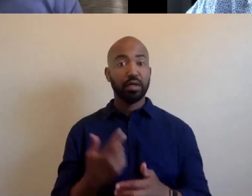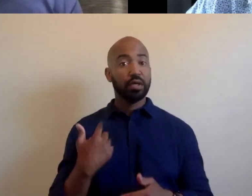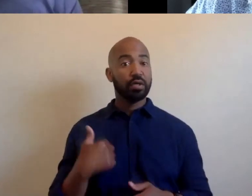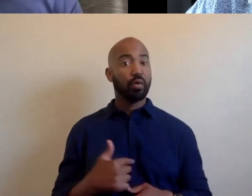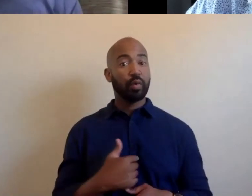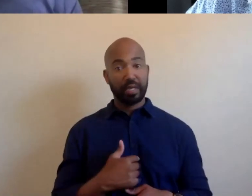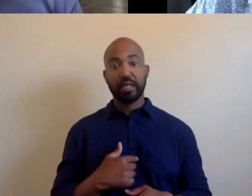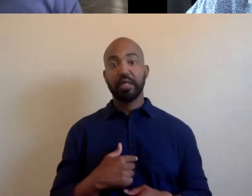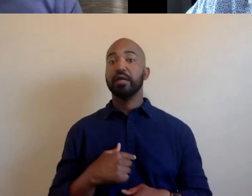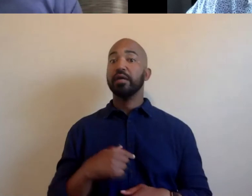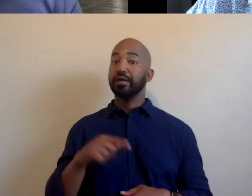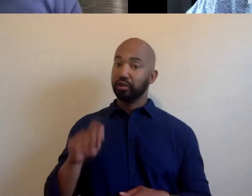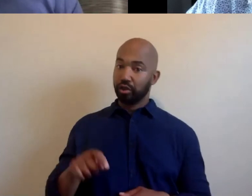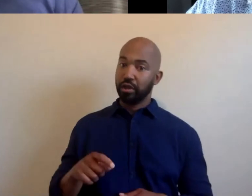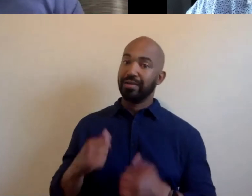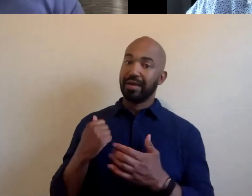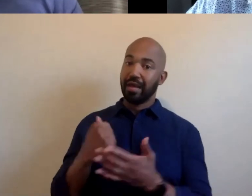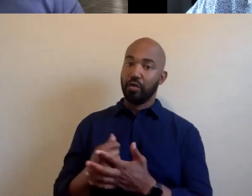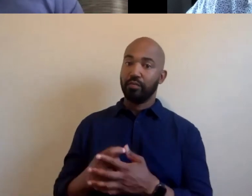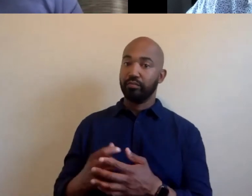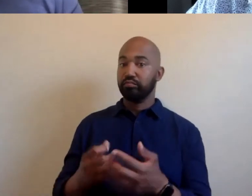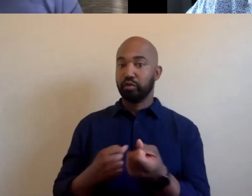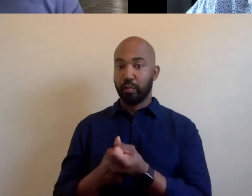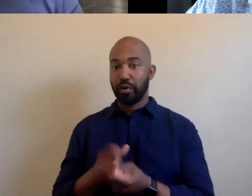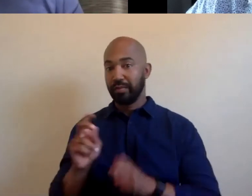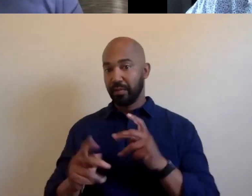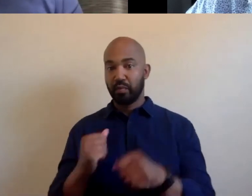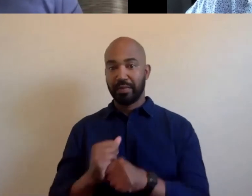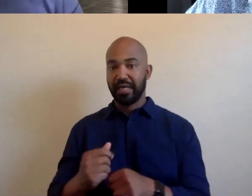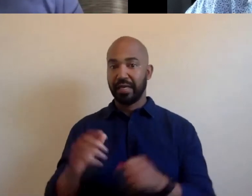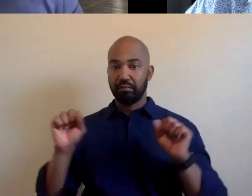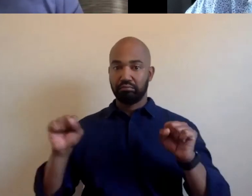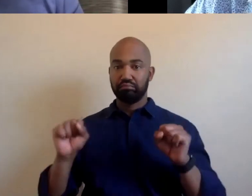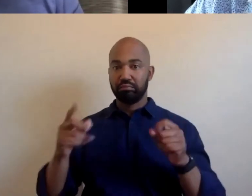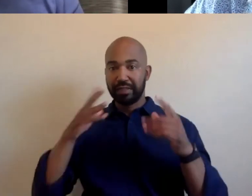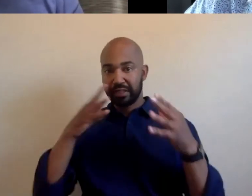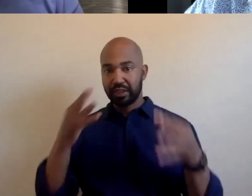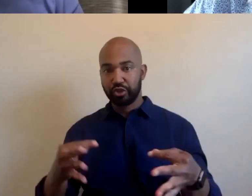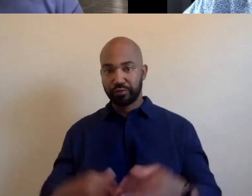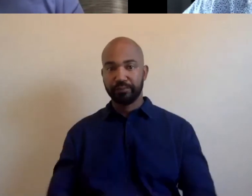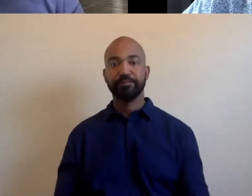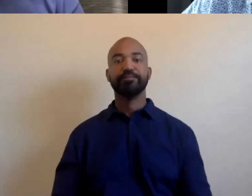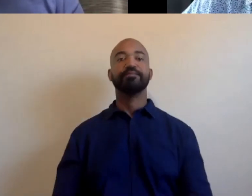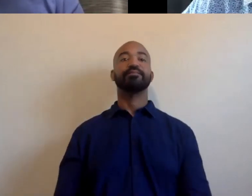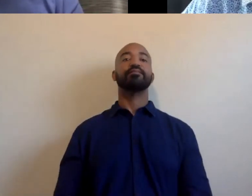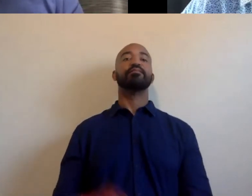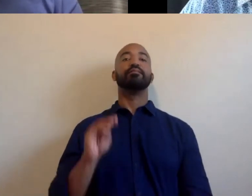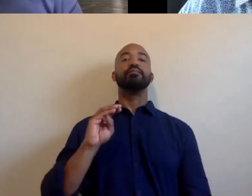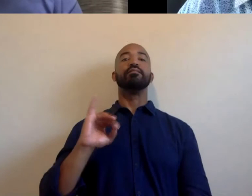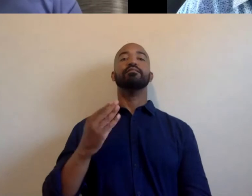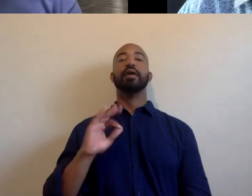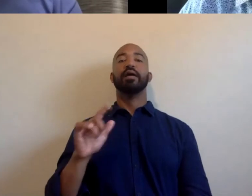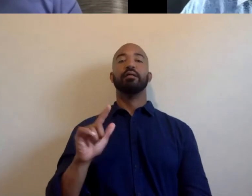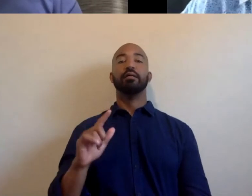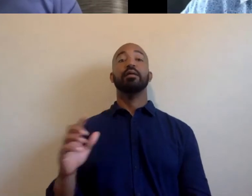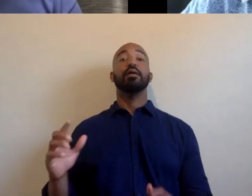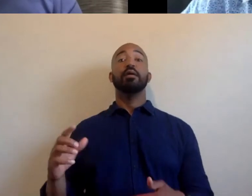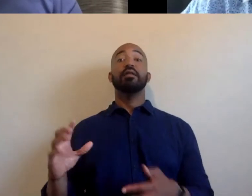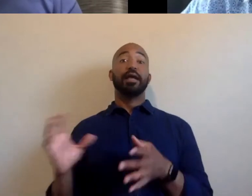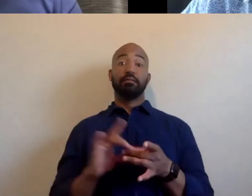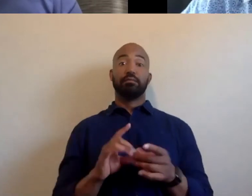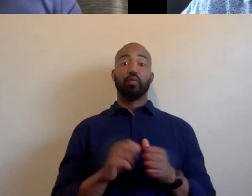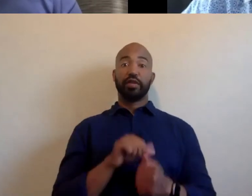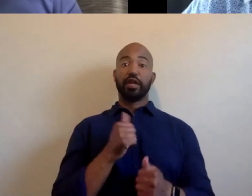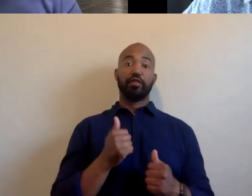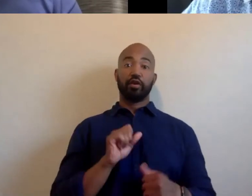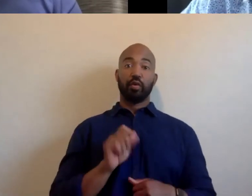help support people make those choices as well. And that ties into a question that we had ahead of time, which is kind of like, if I